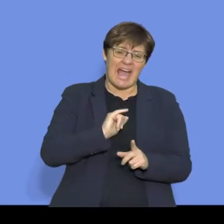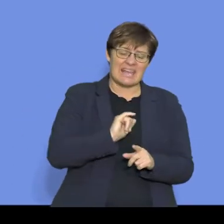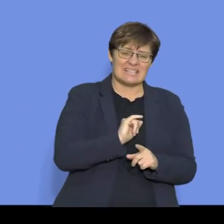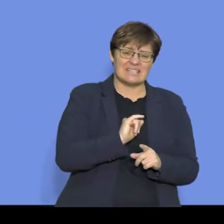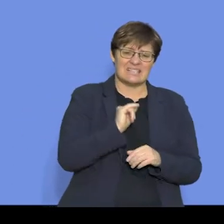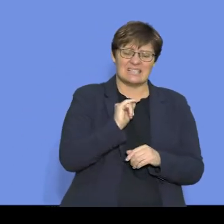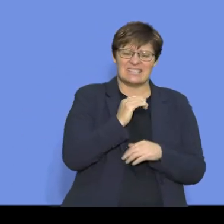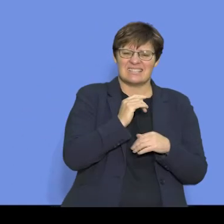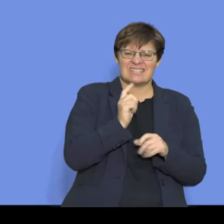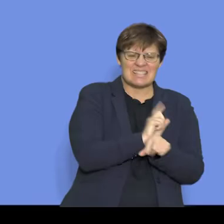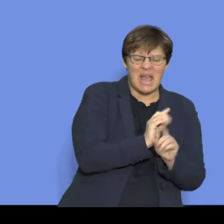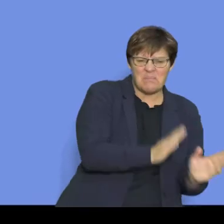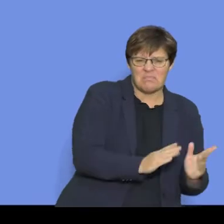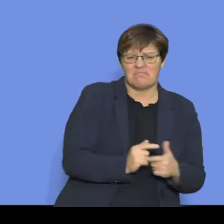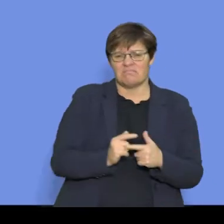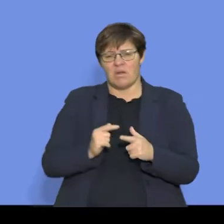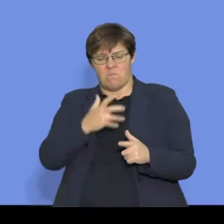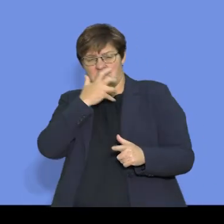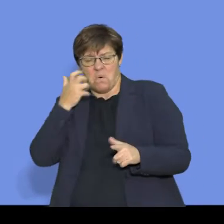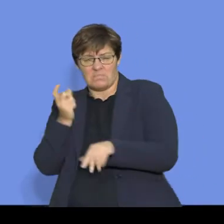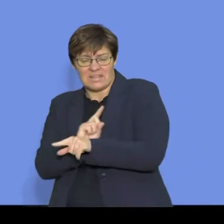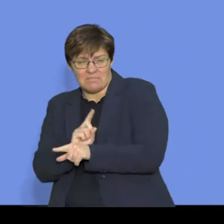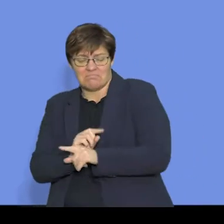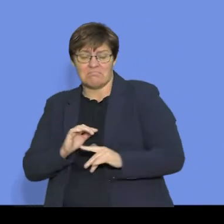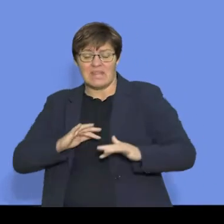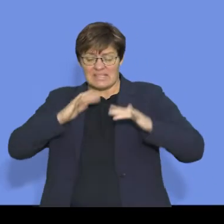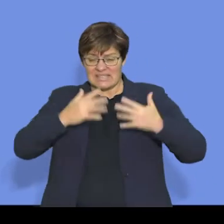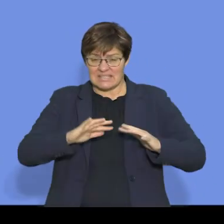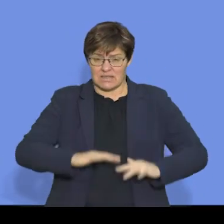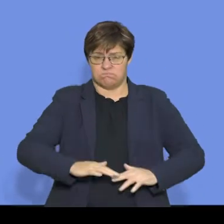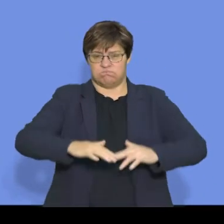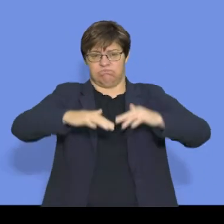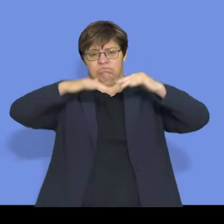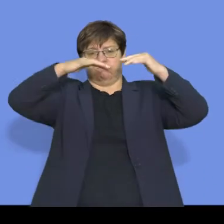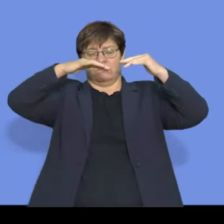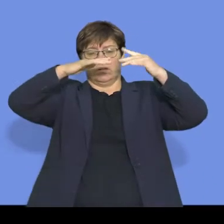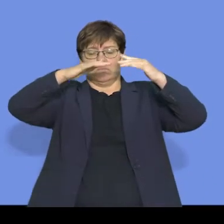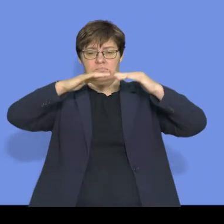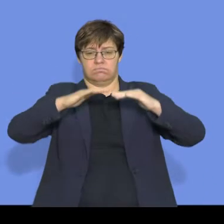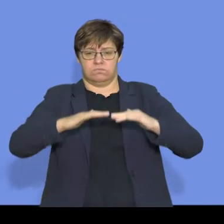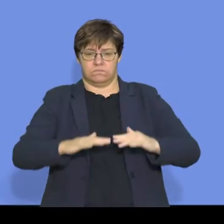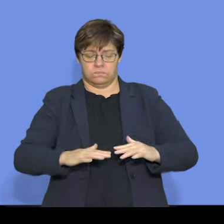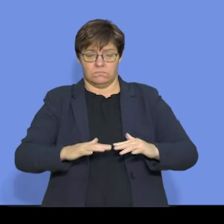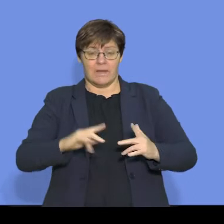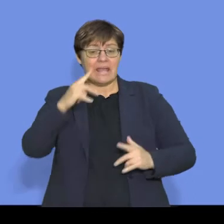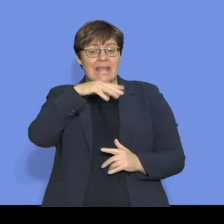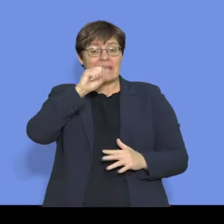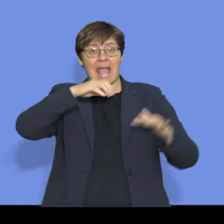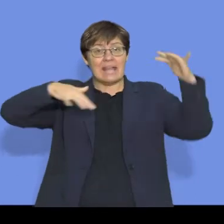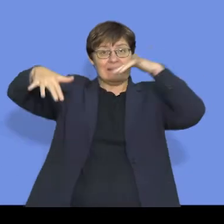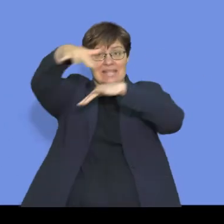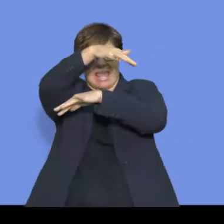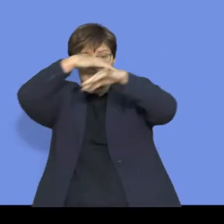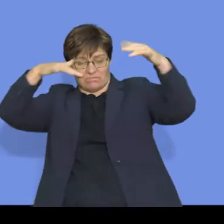conditions. Sea levels have risen and fallen, and the levels of different gases in the